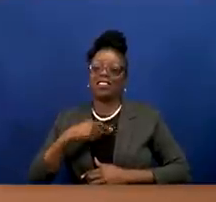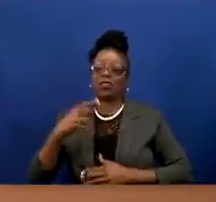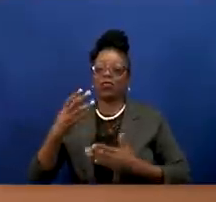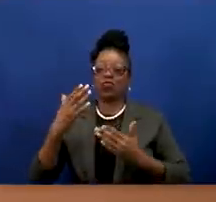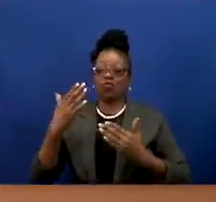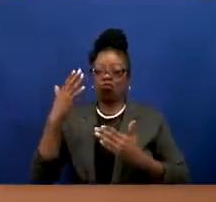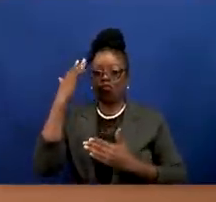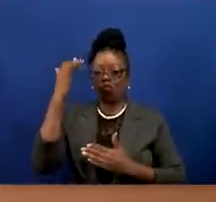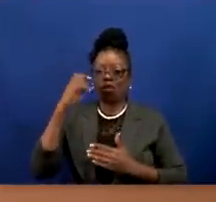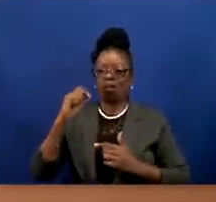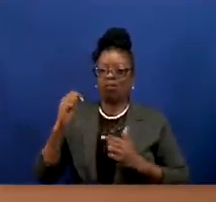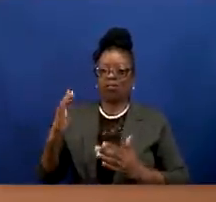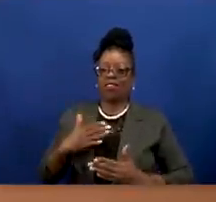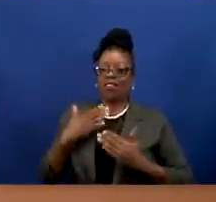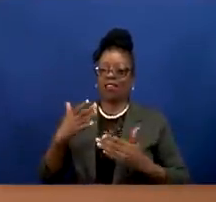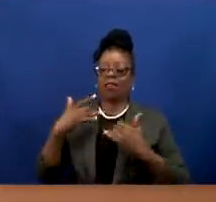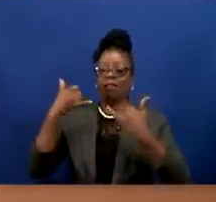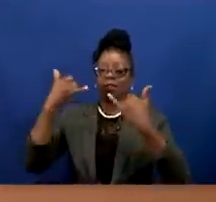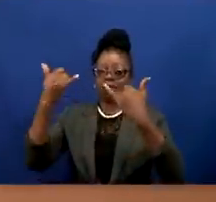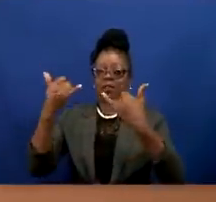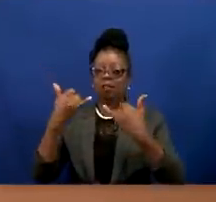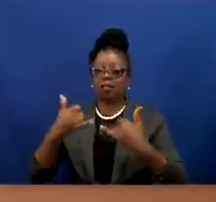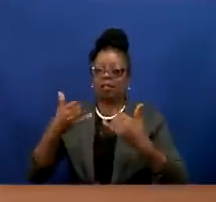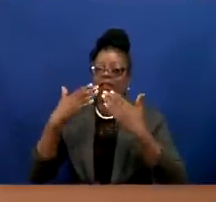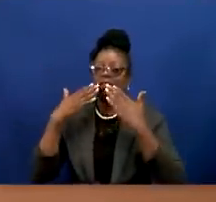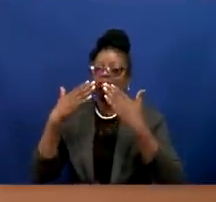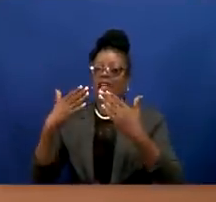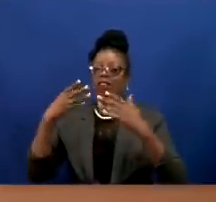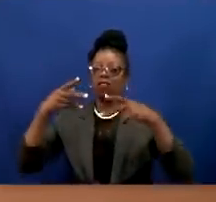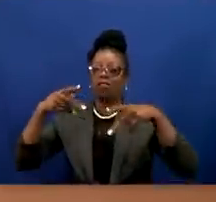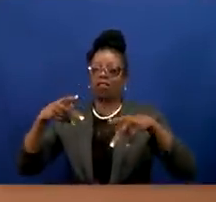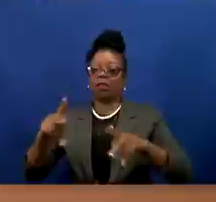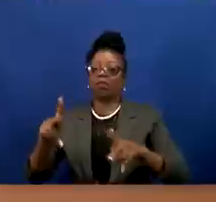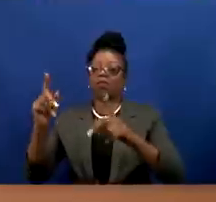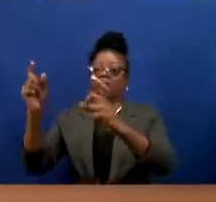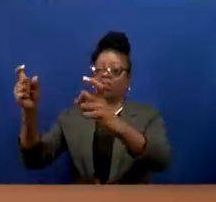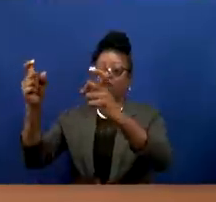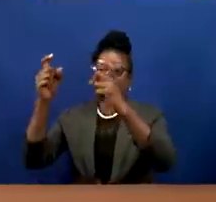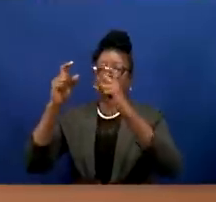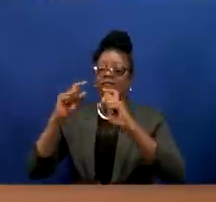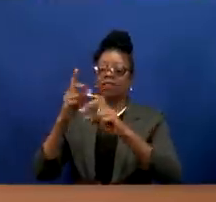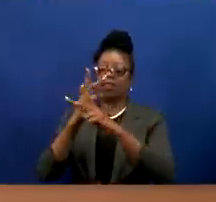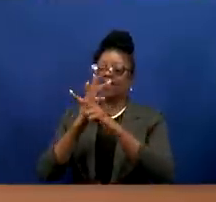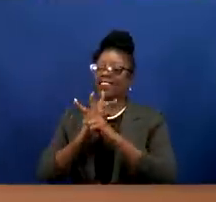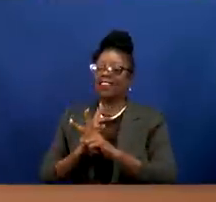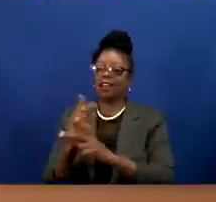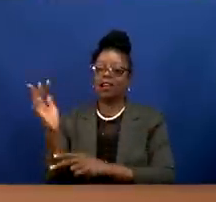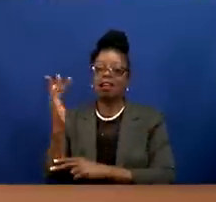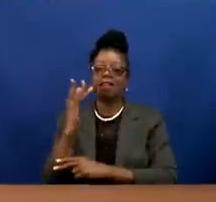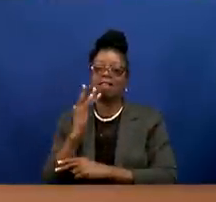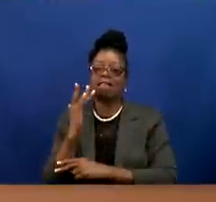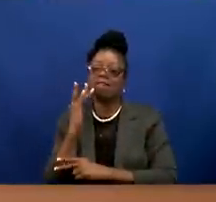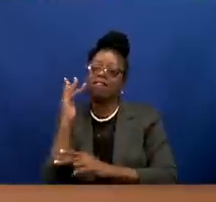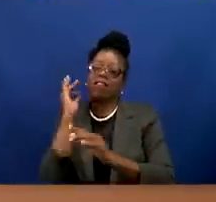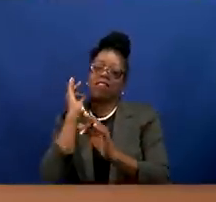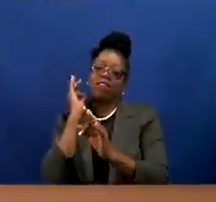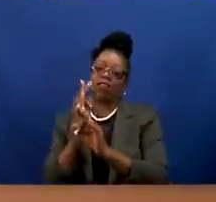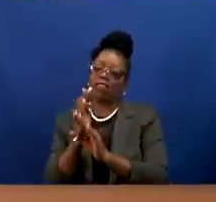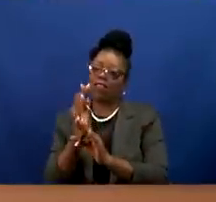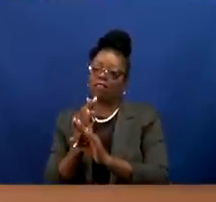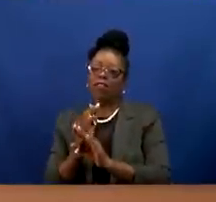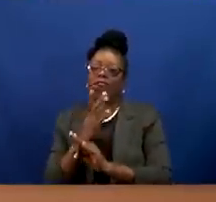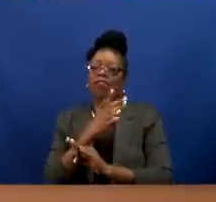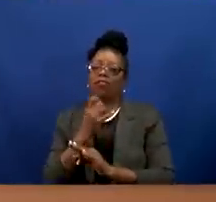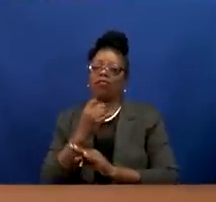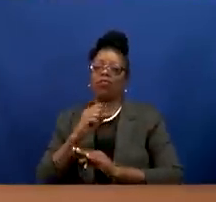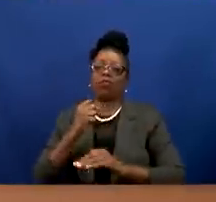for the privilege of giving back to you a portion of what you have given to us. You've been so kind and so faithful and so generous to us. We do